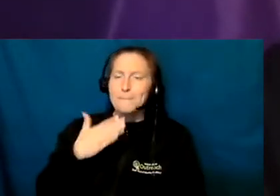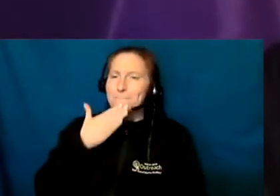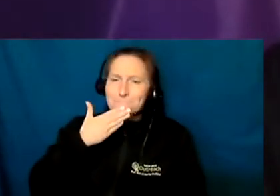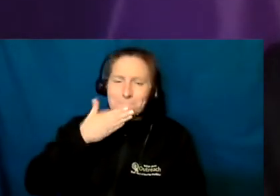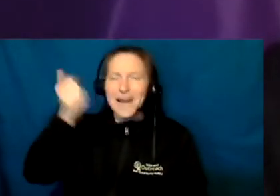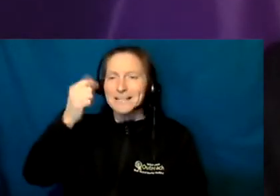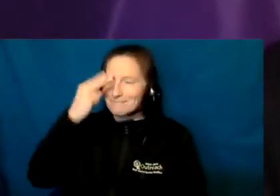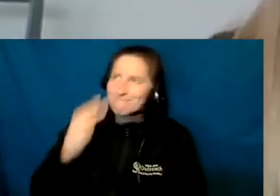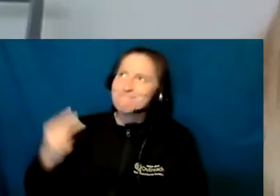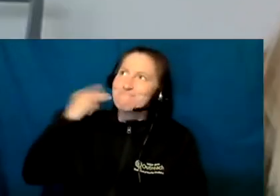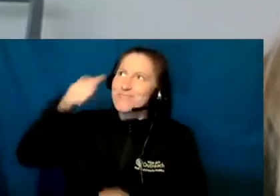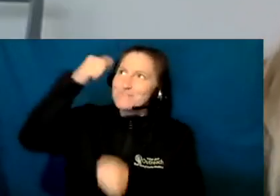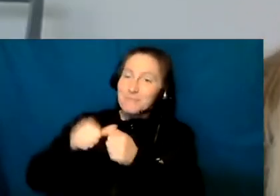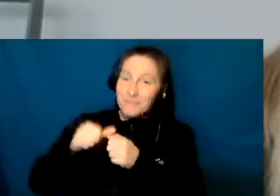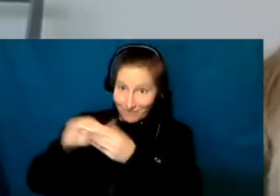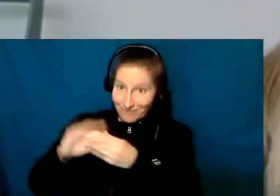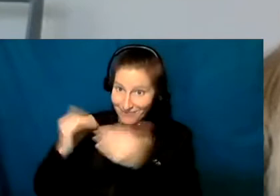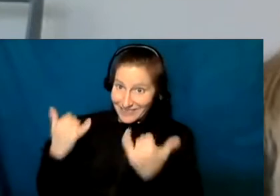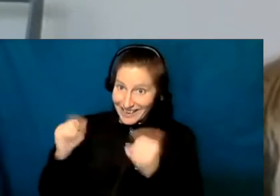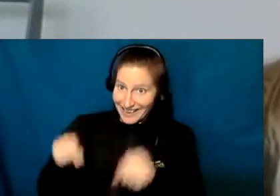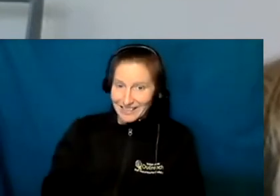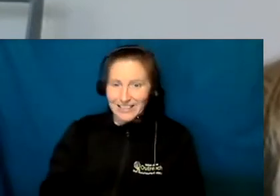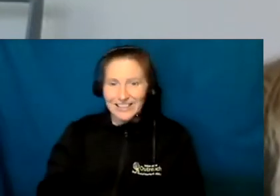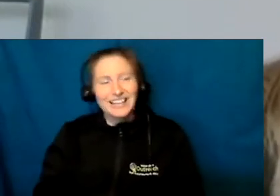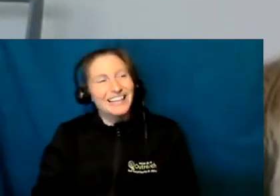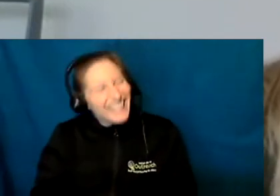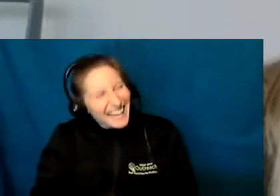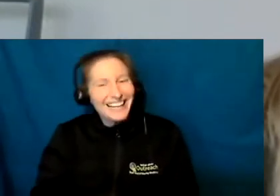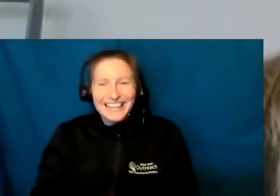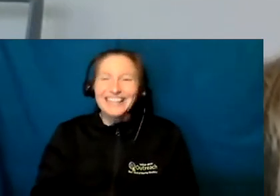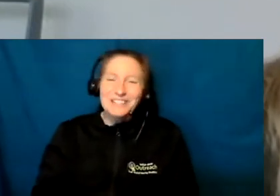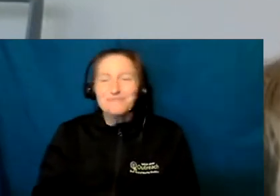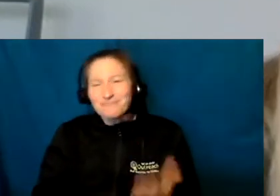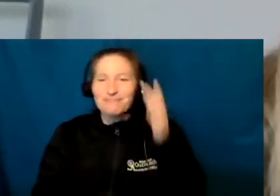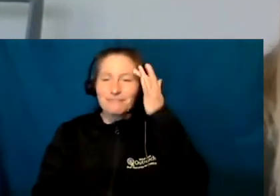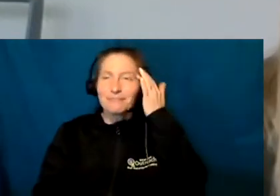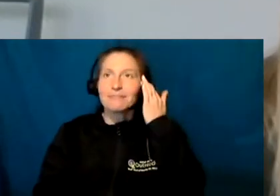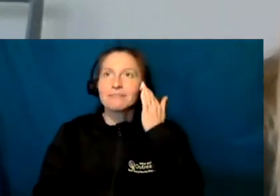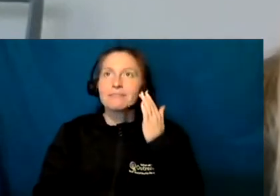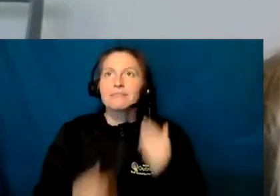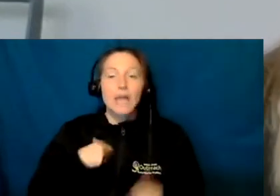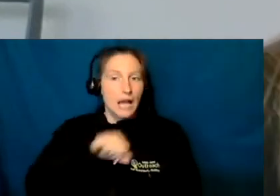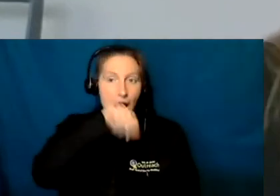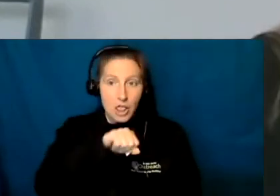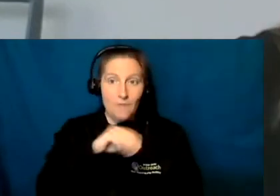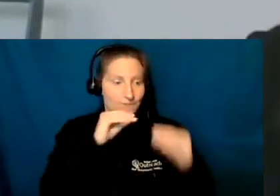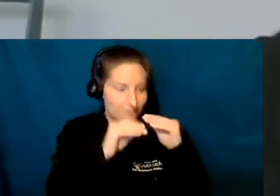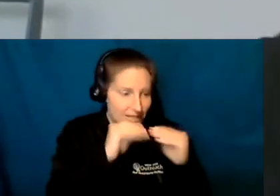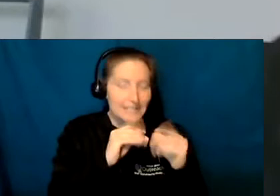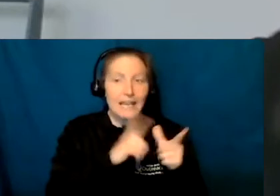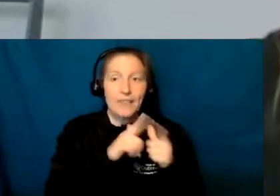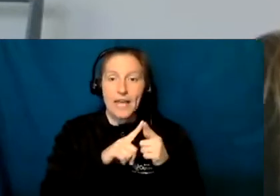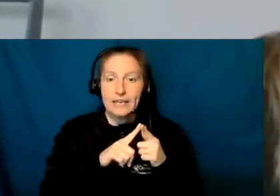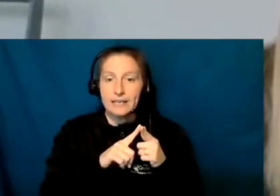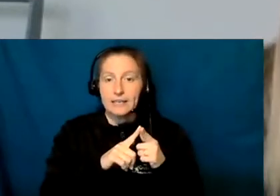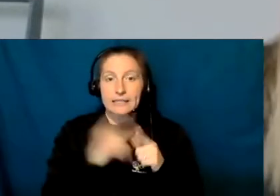us? Yeah, I mean, not really. I love obviously fixing things, and then a child's not